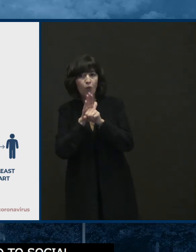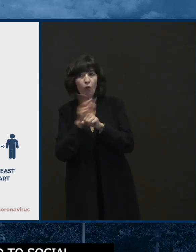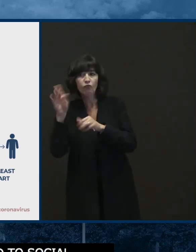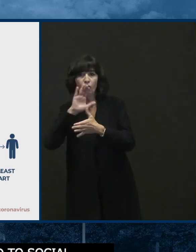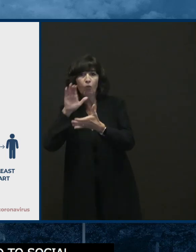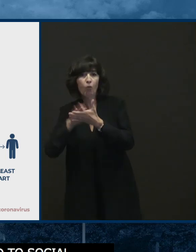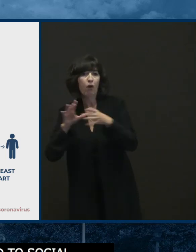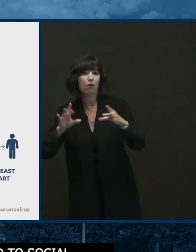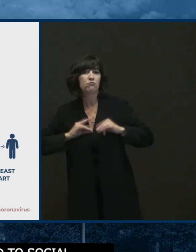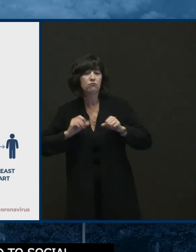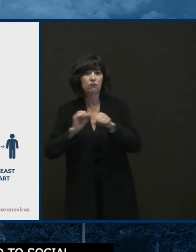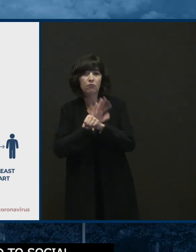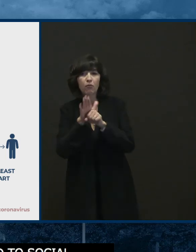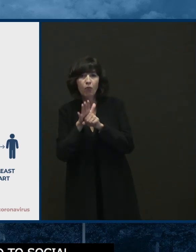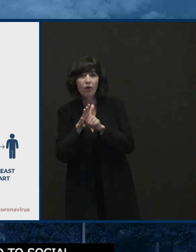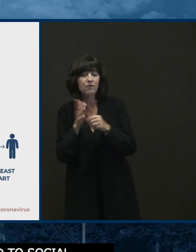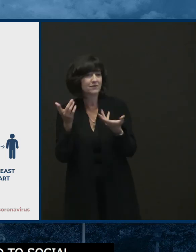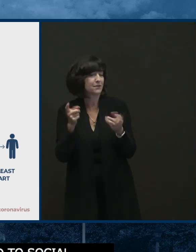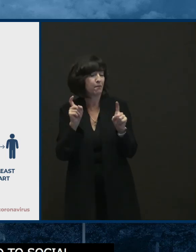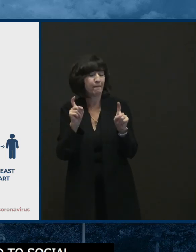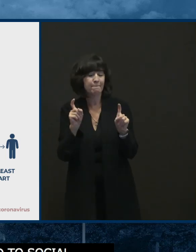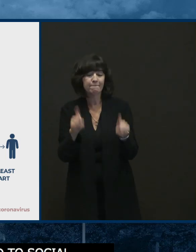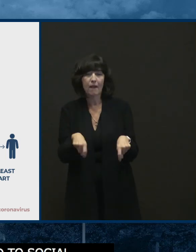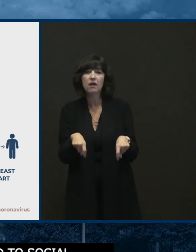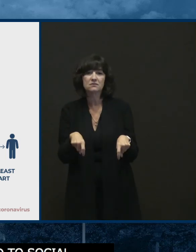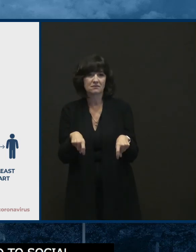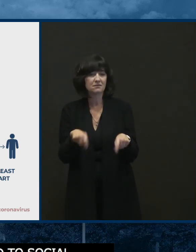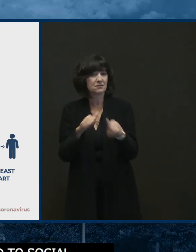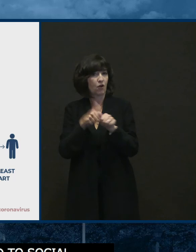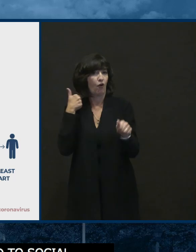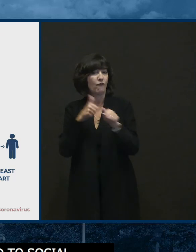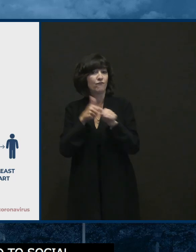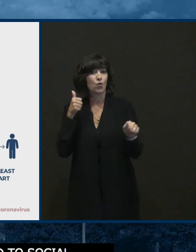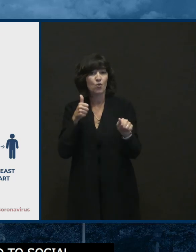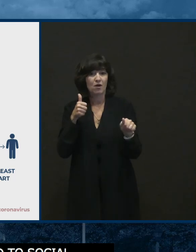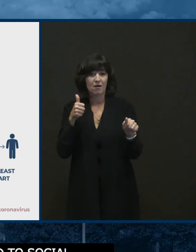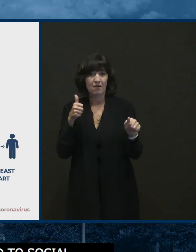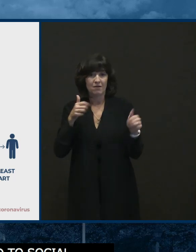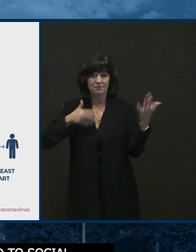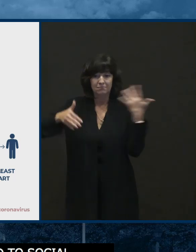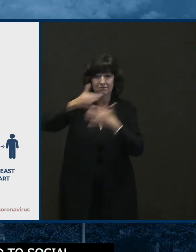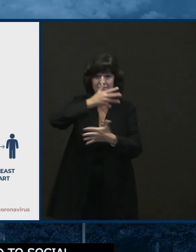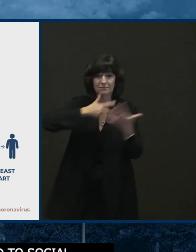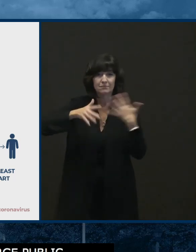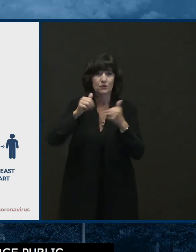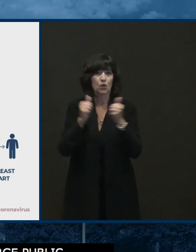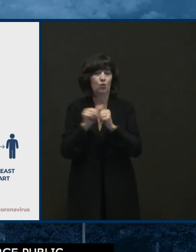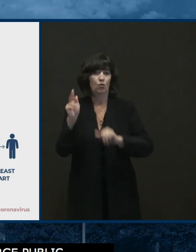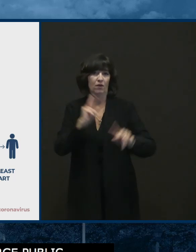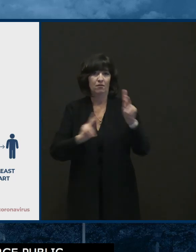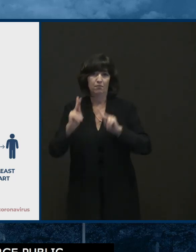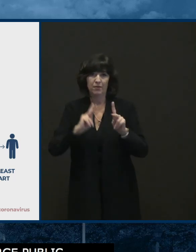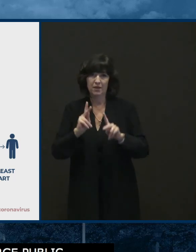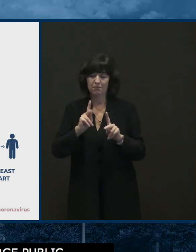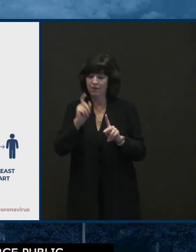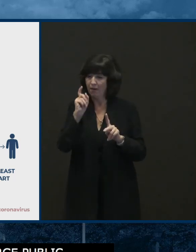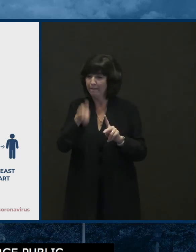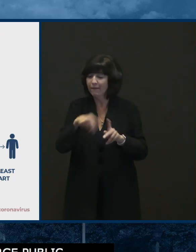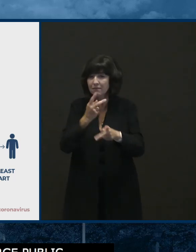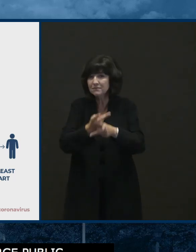gatherings. And we know that this virus is just insidious. If we let our guard down, if we're not careful in